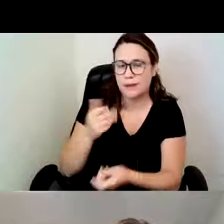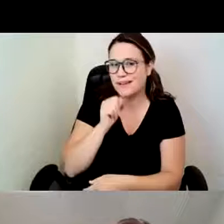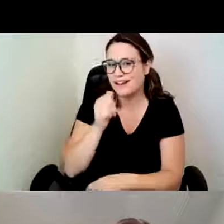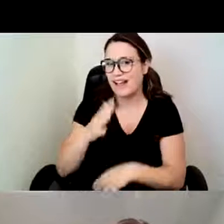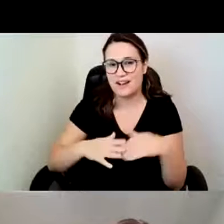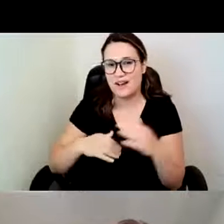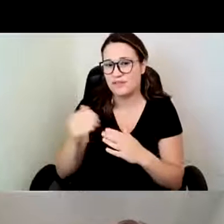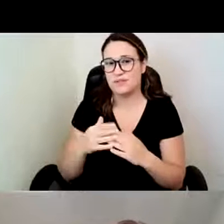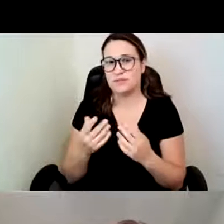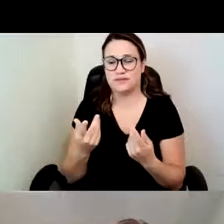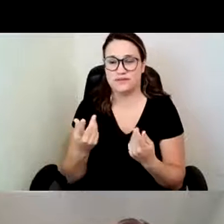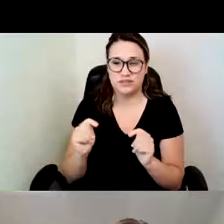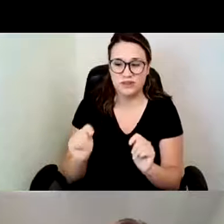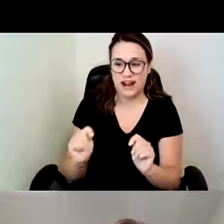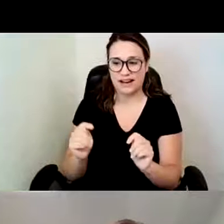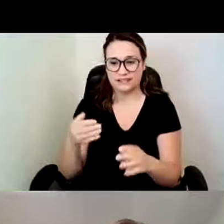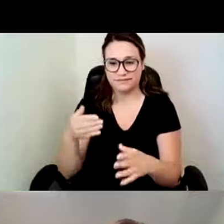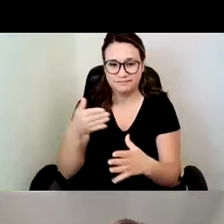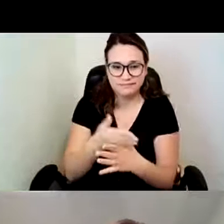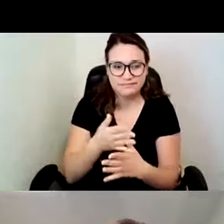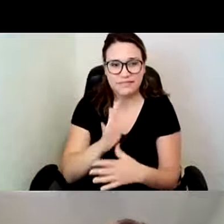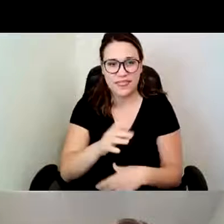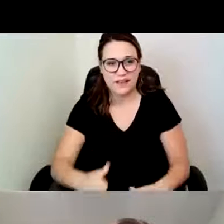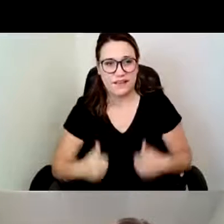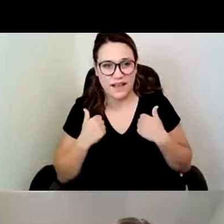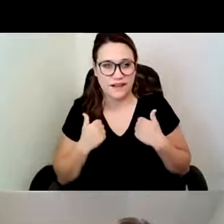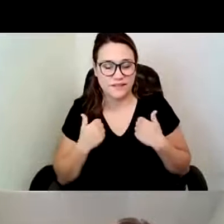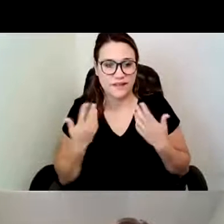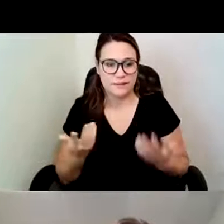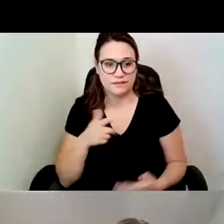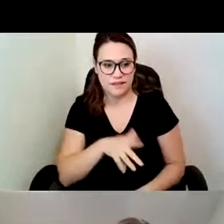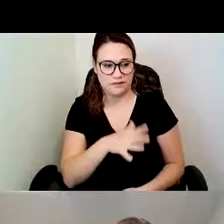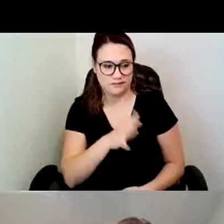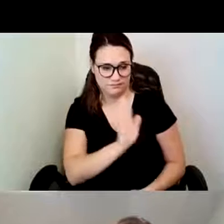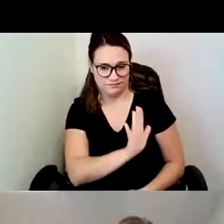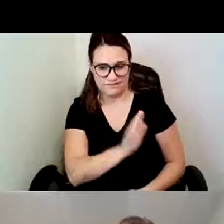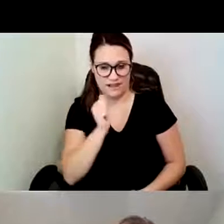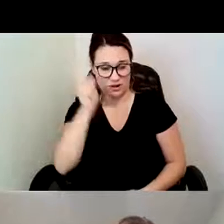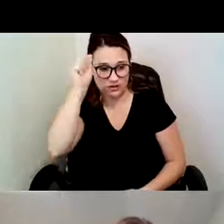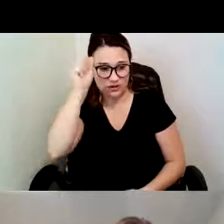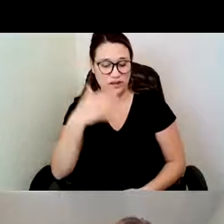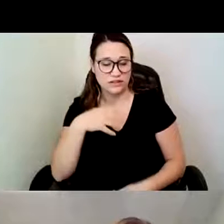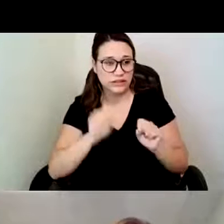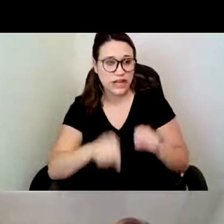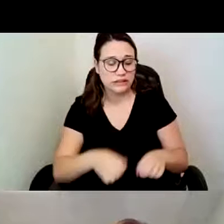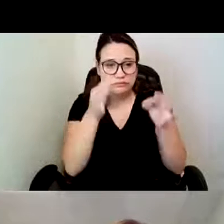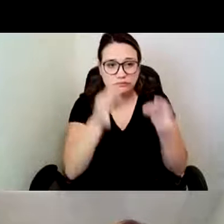to make waves or intrude in their lives. After all, they're grown adults and can make their own